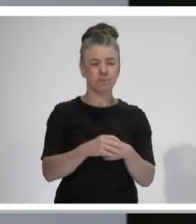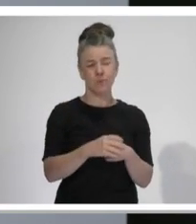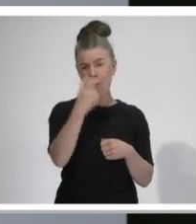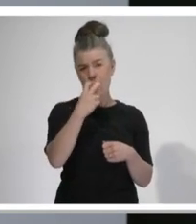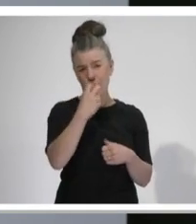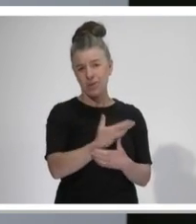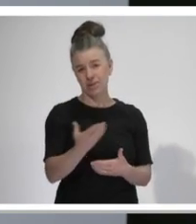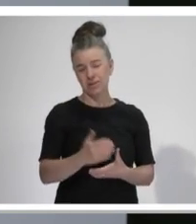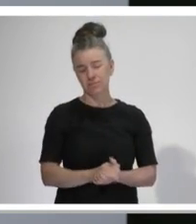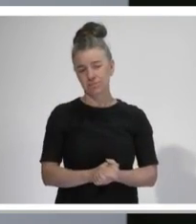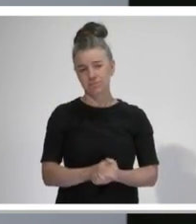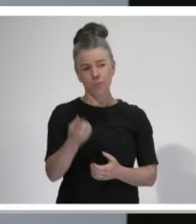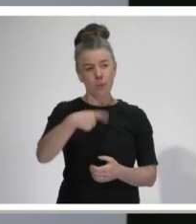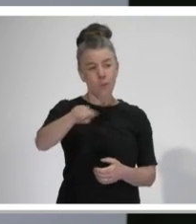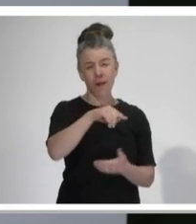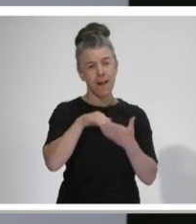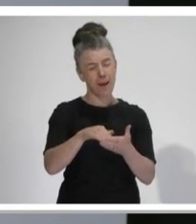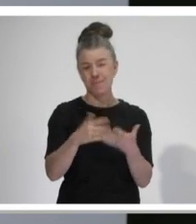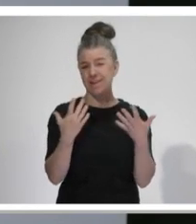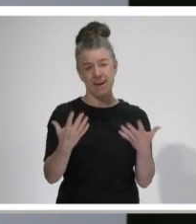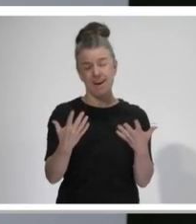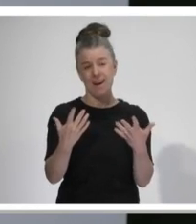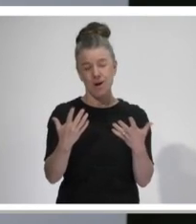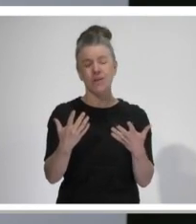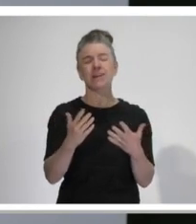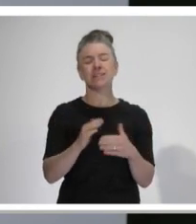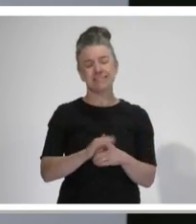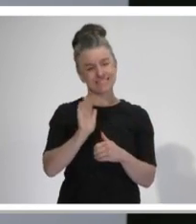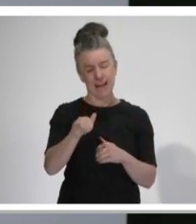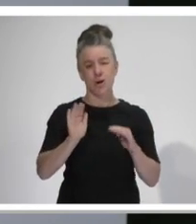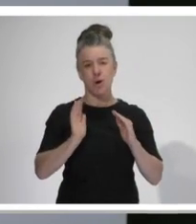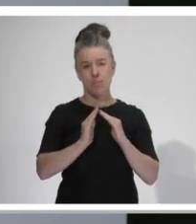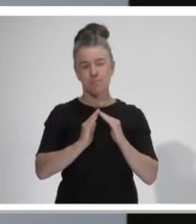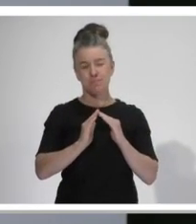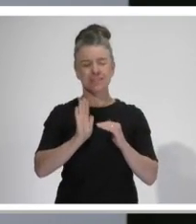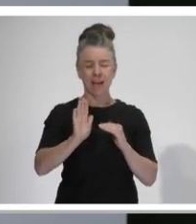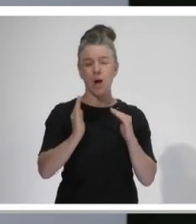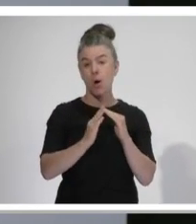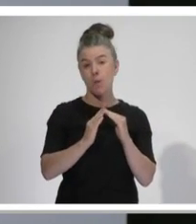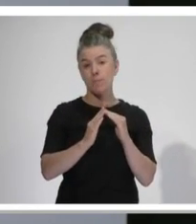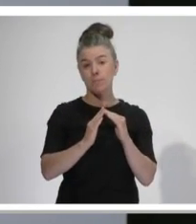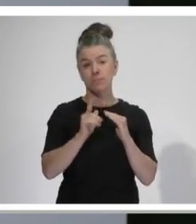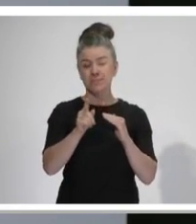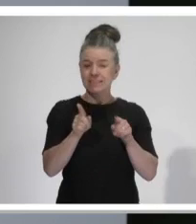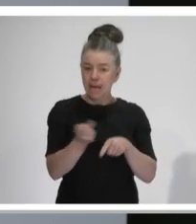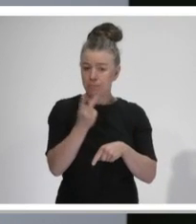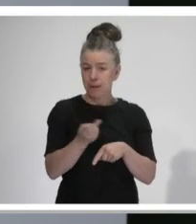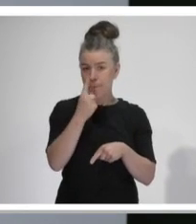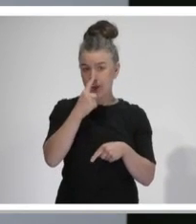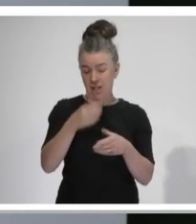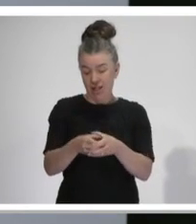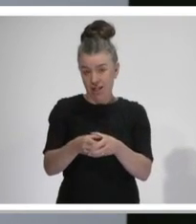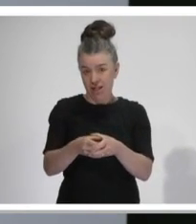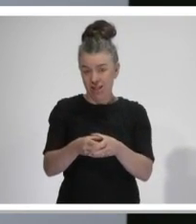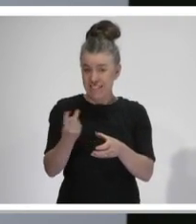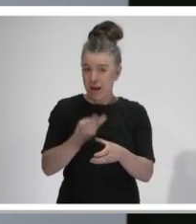part to contribute to the elimination of this virus from New Zealand by staying home, staying in your bubble, breaking the